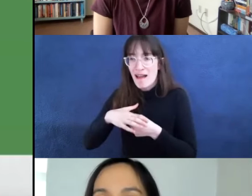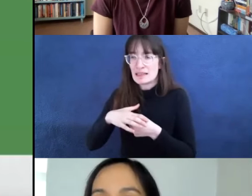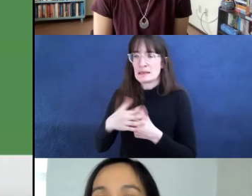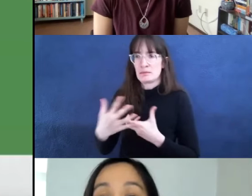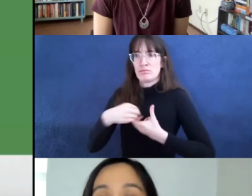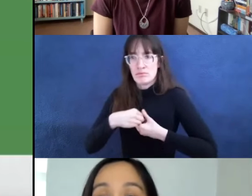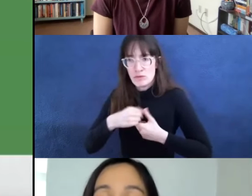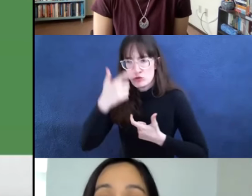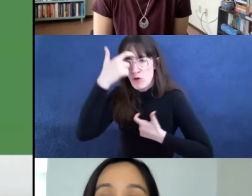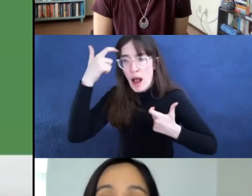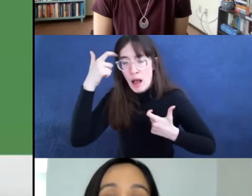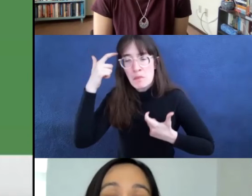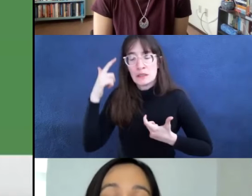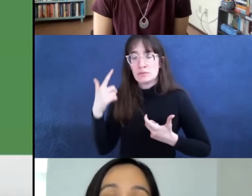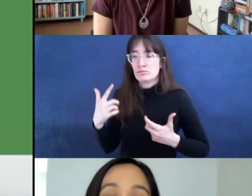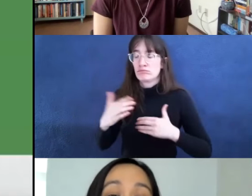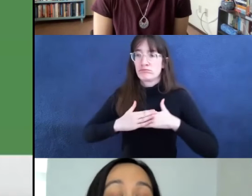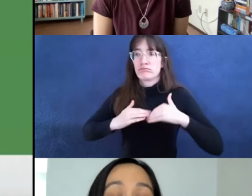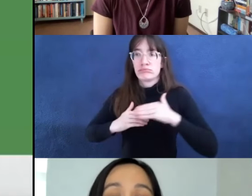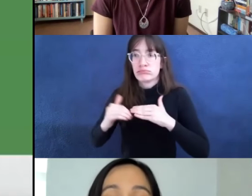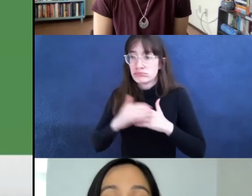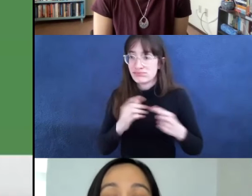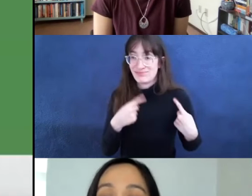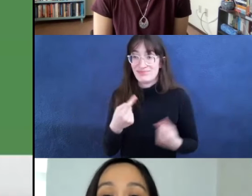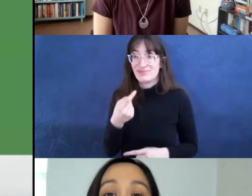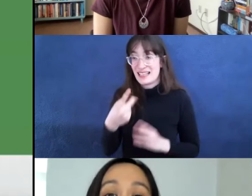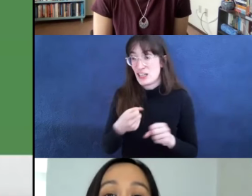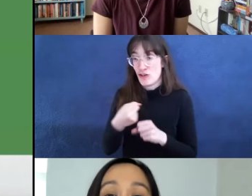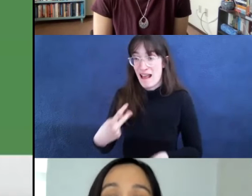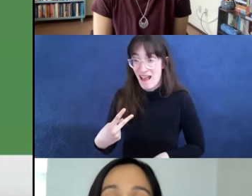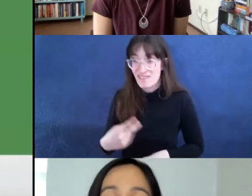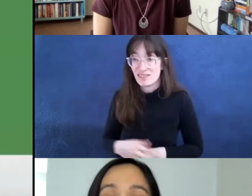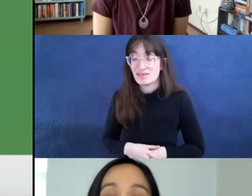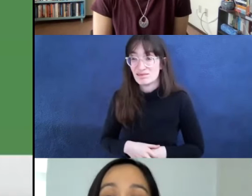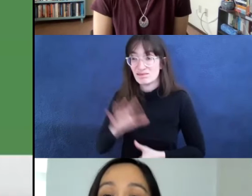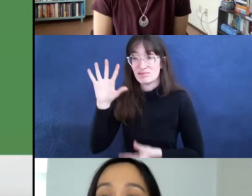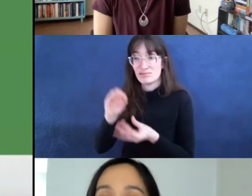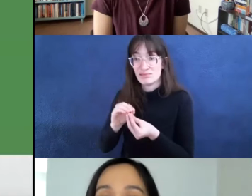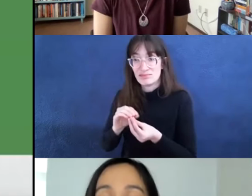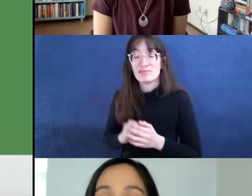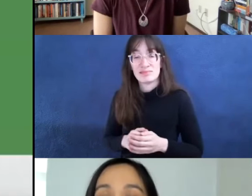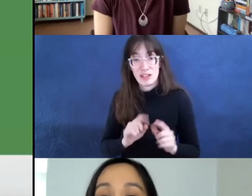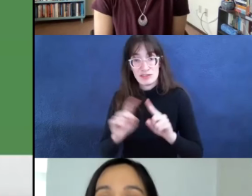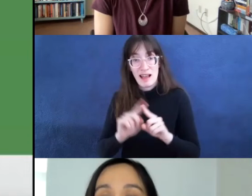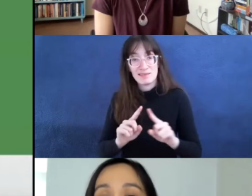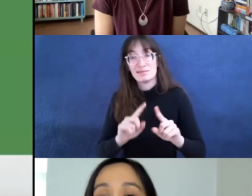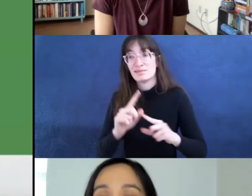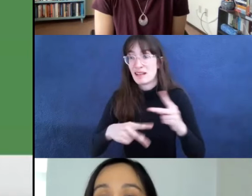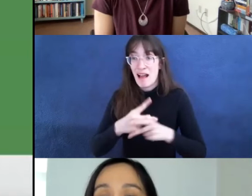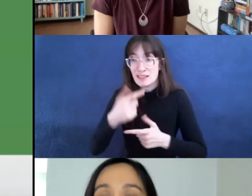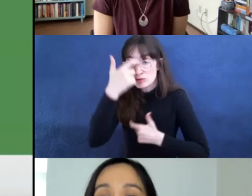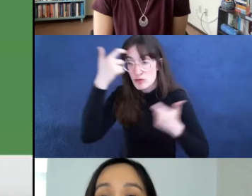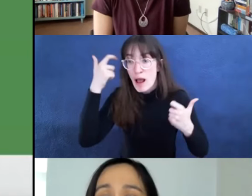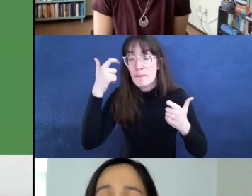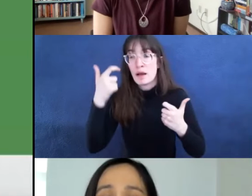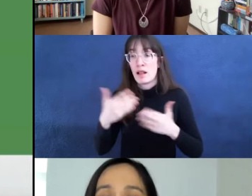the last year and a half. And you can imagine how various forms of trauma can really stay in our